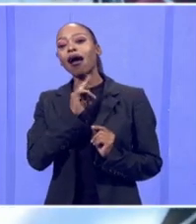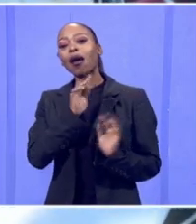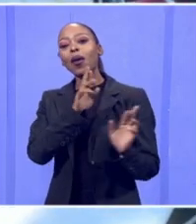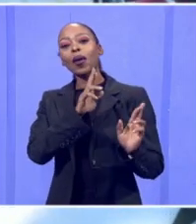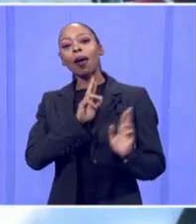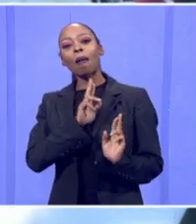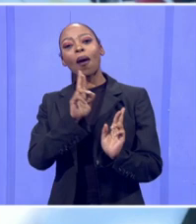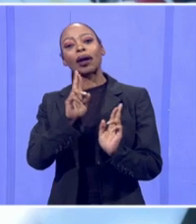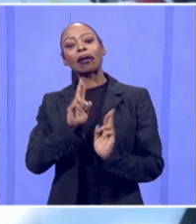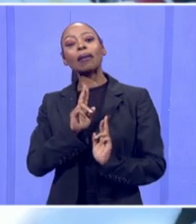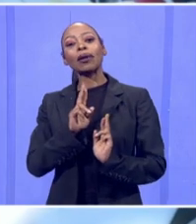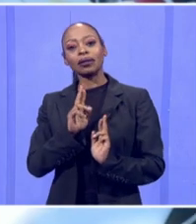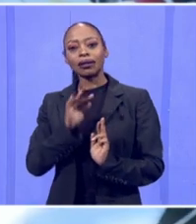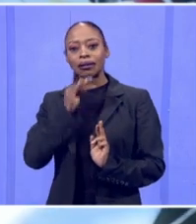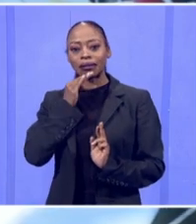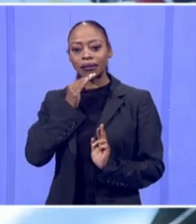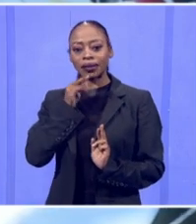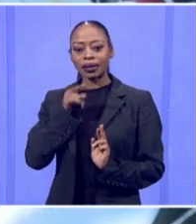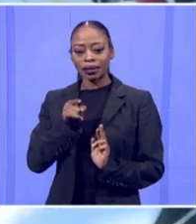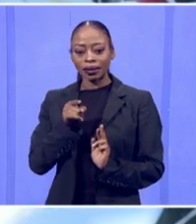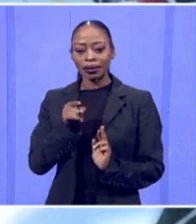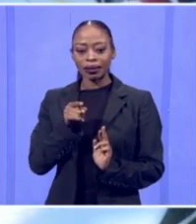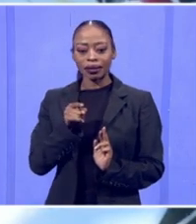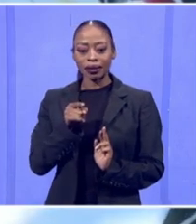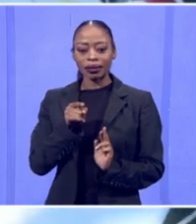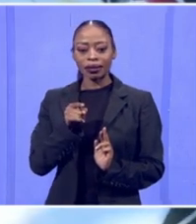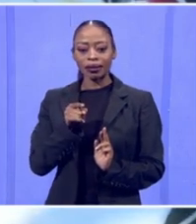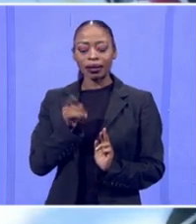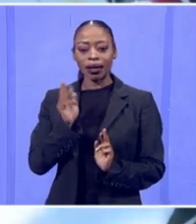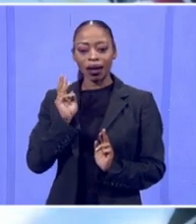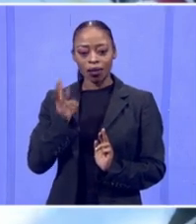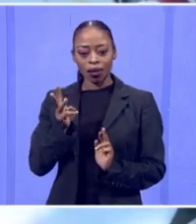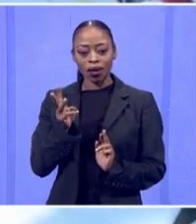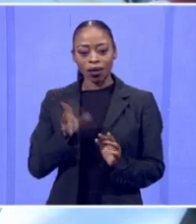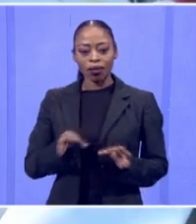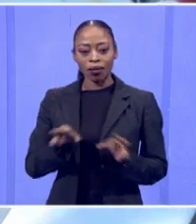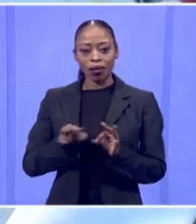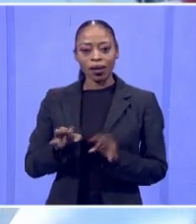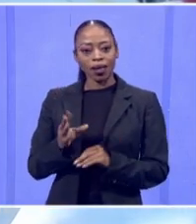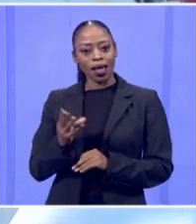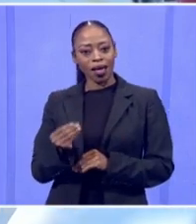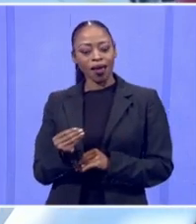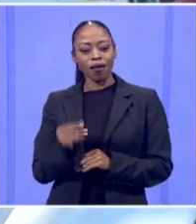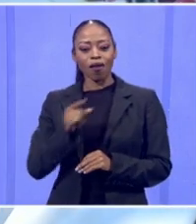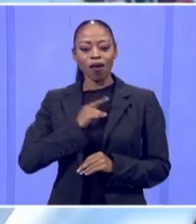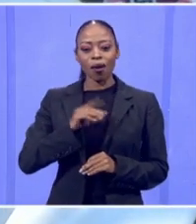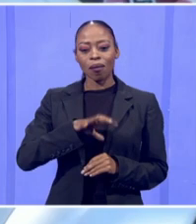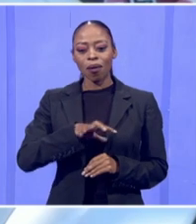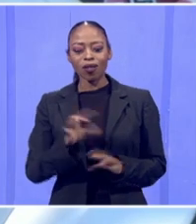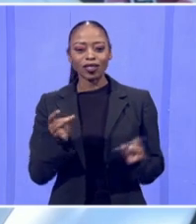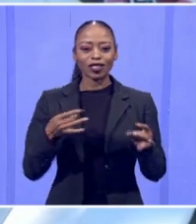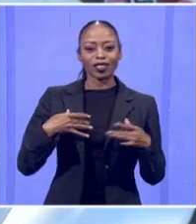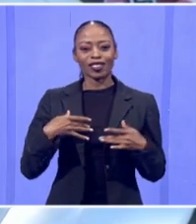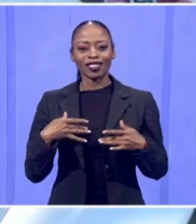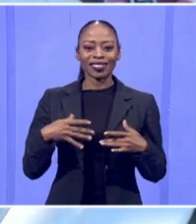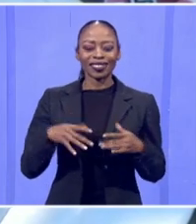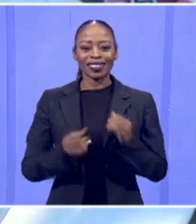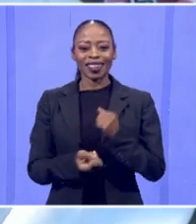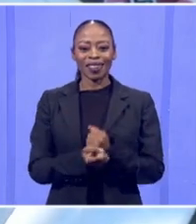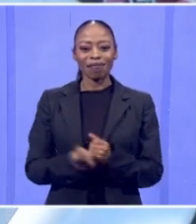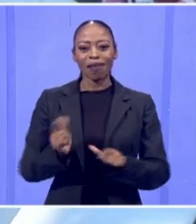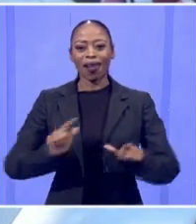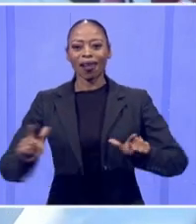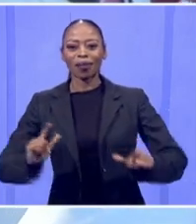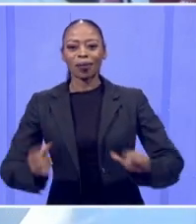am getting, there's going to be a Natal surprise. You know, these other provinces, it's not a surprise. We used to have a Limpopo